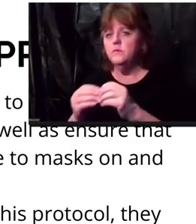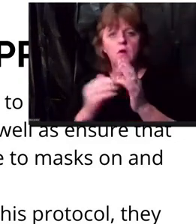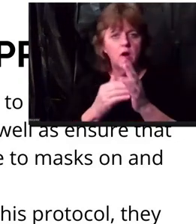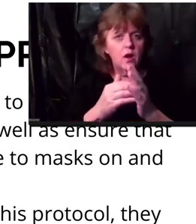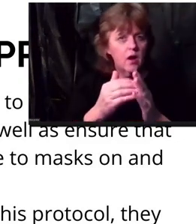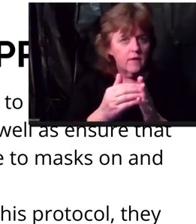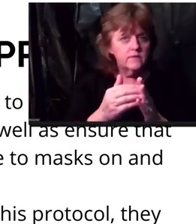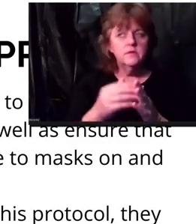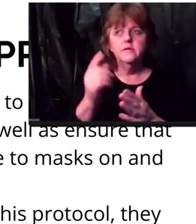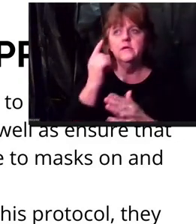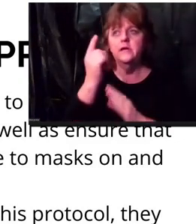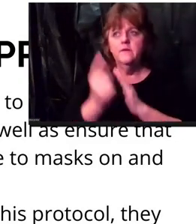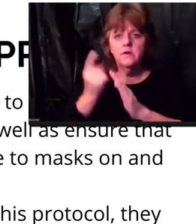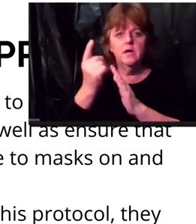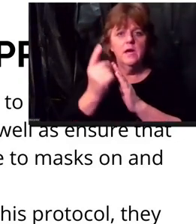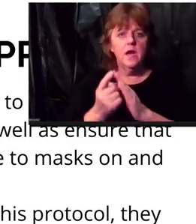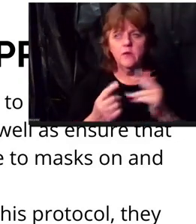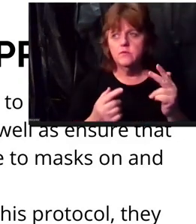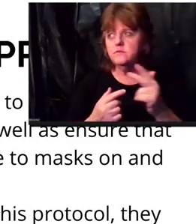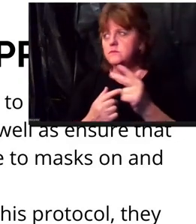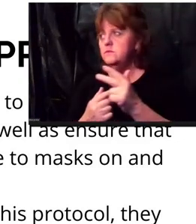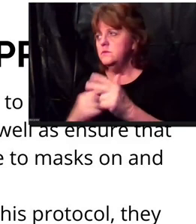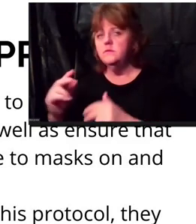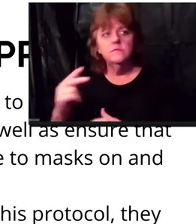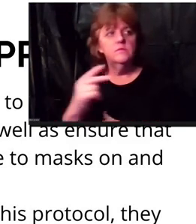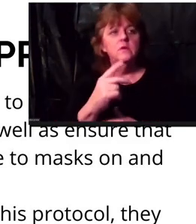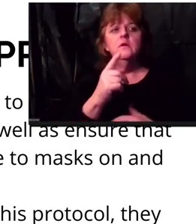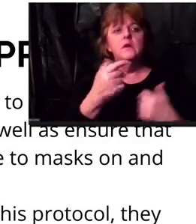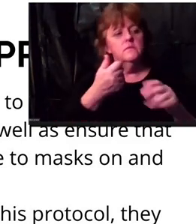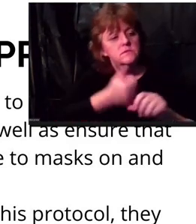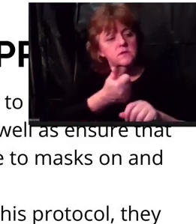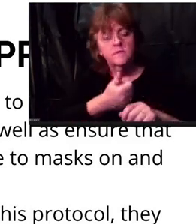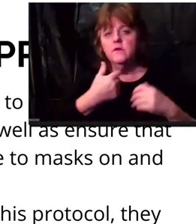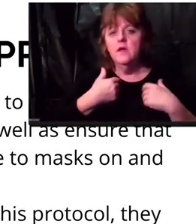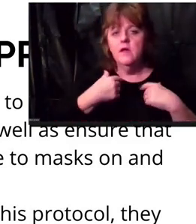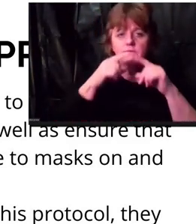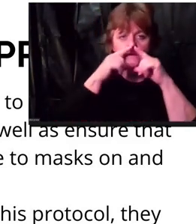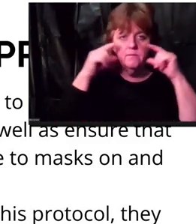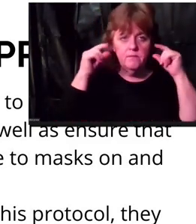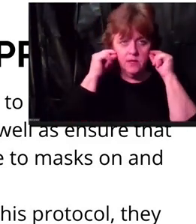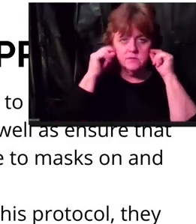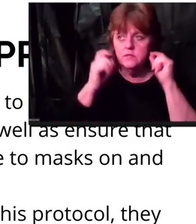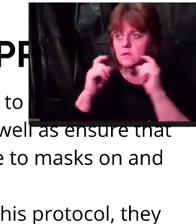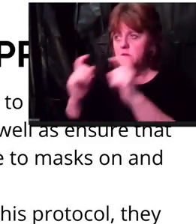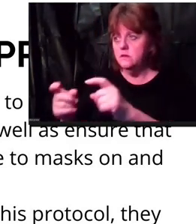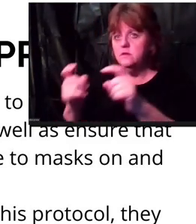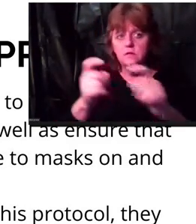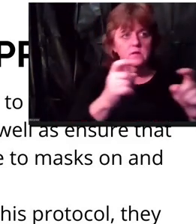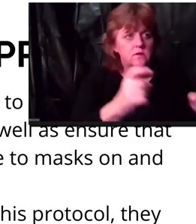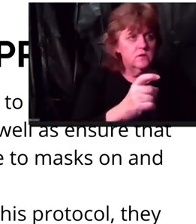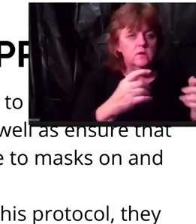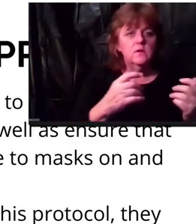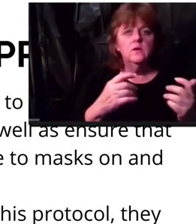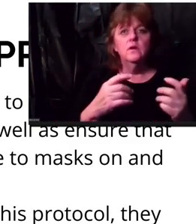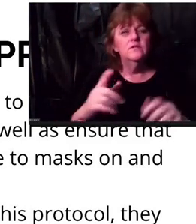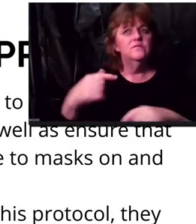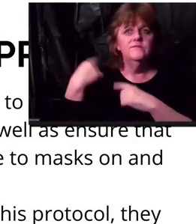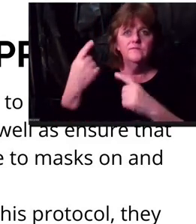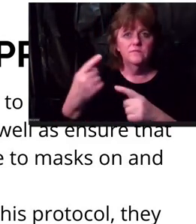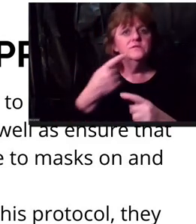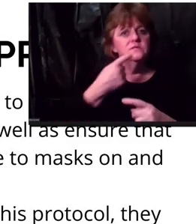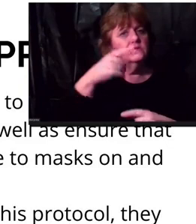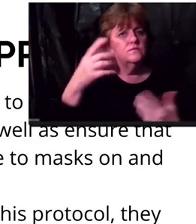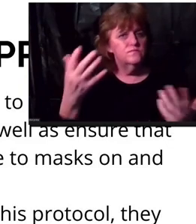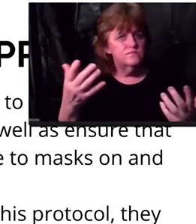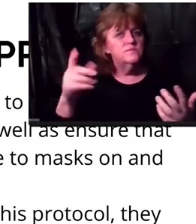on an hourly basis. They will be equipped with masks. We implemented that mask carrying a long time ago, but now you're